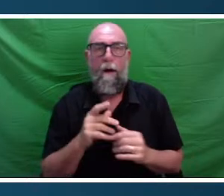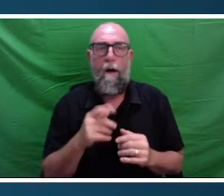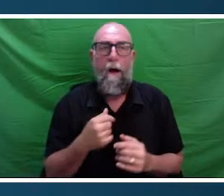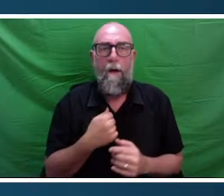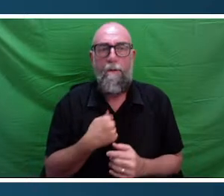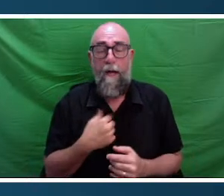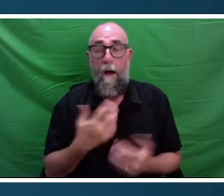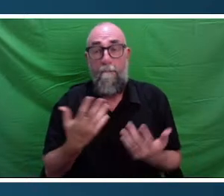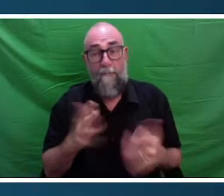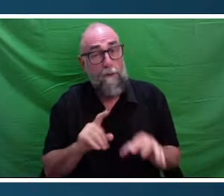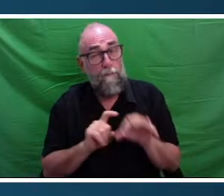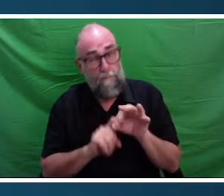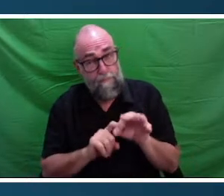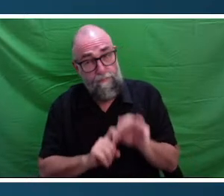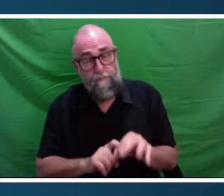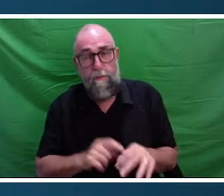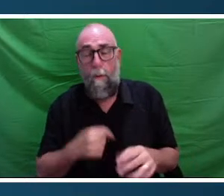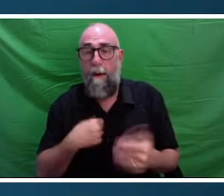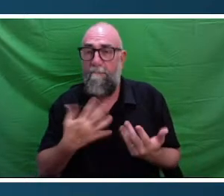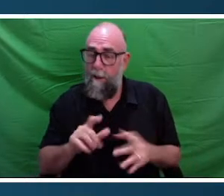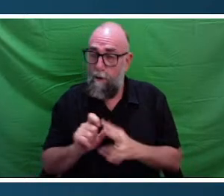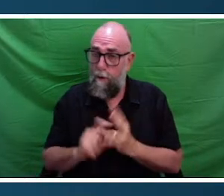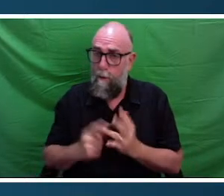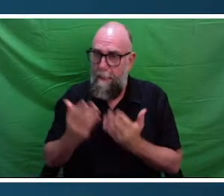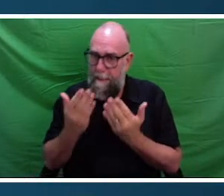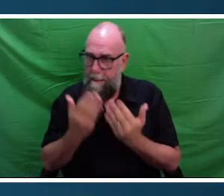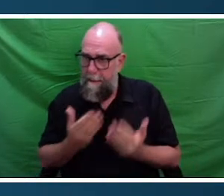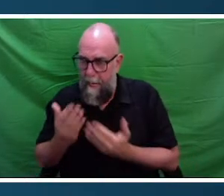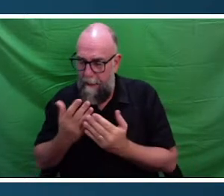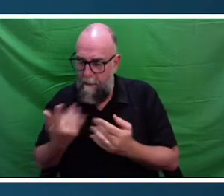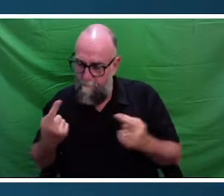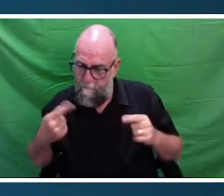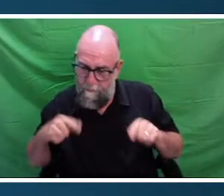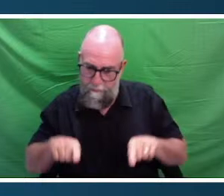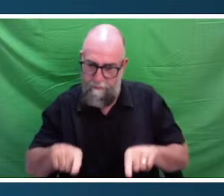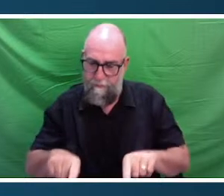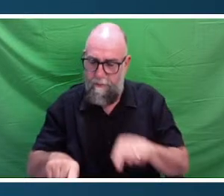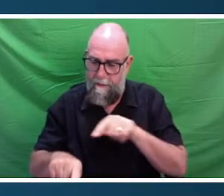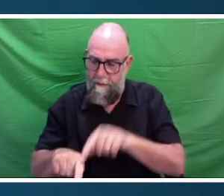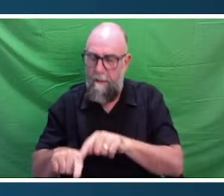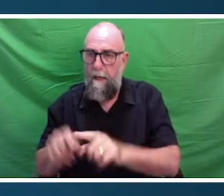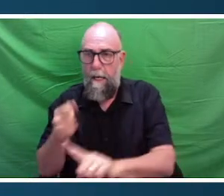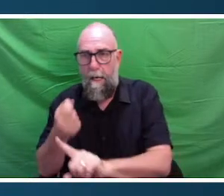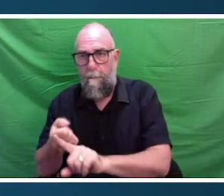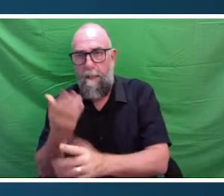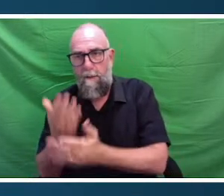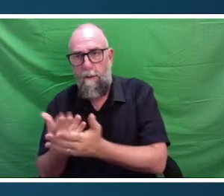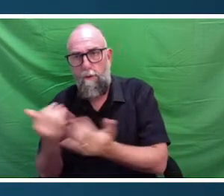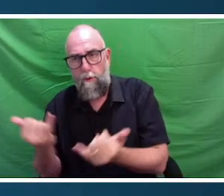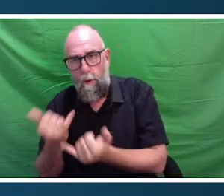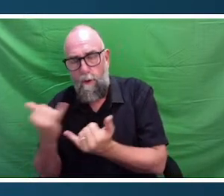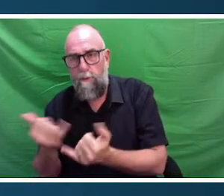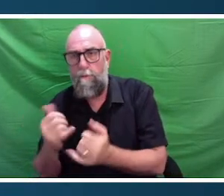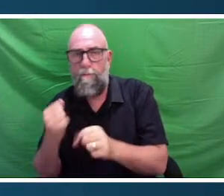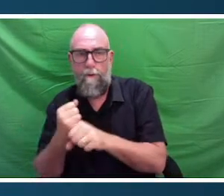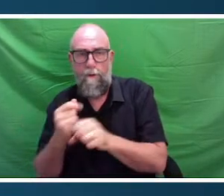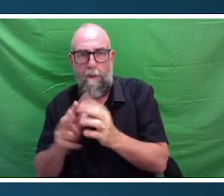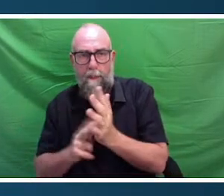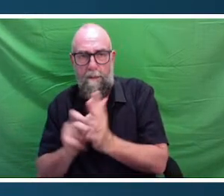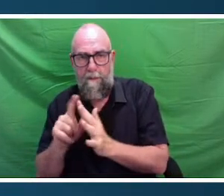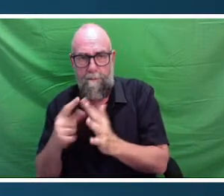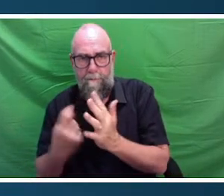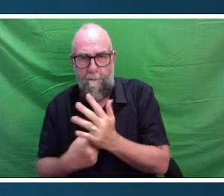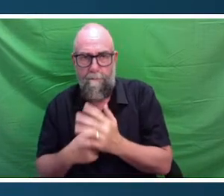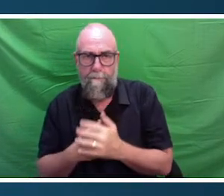big parallel study at the same time, focused on gender and social impacts. I can see some of the main contributors in the audience here.